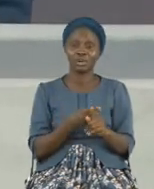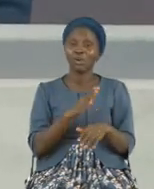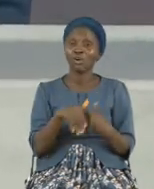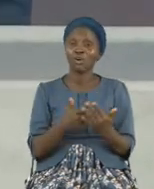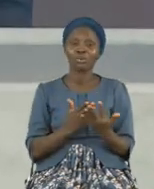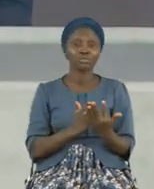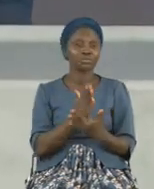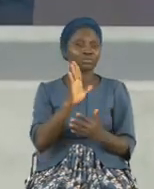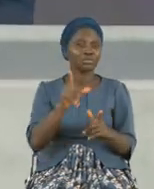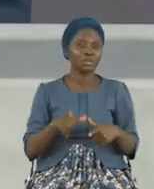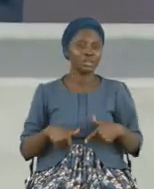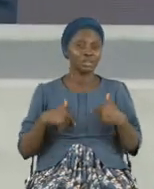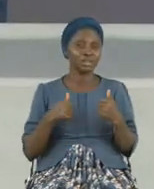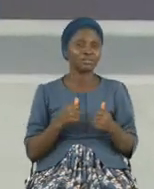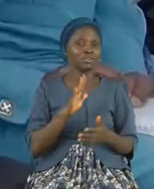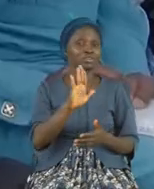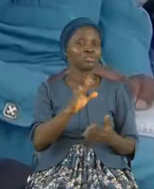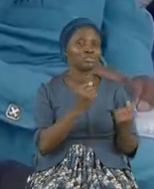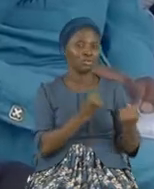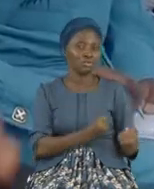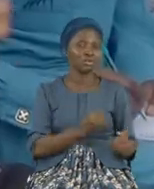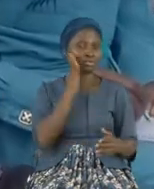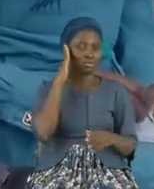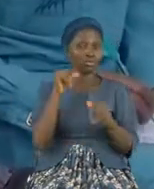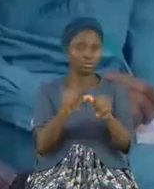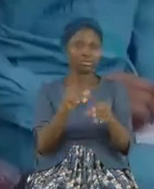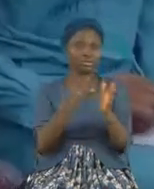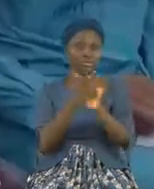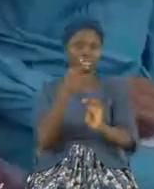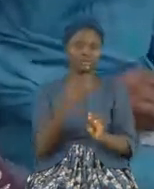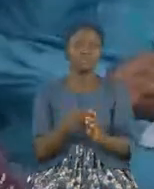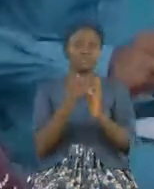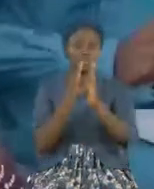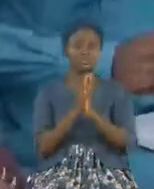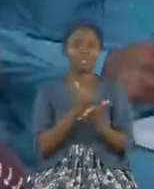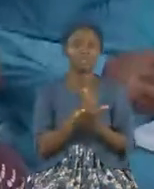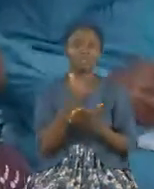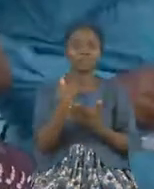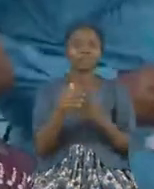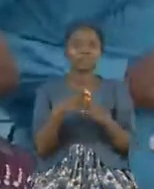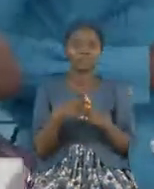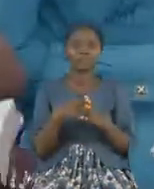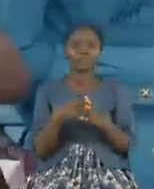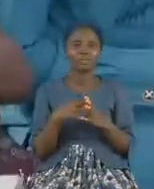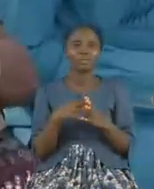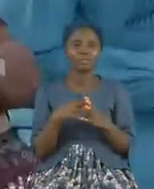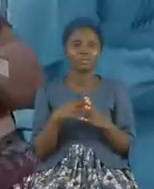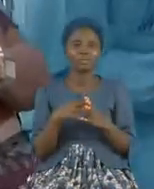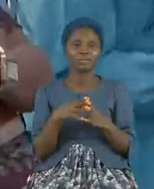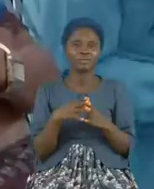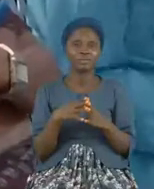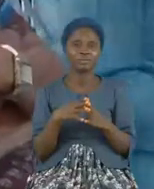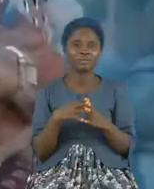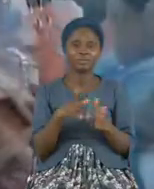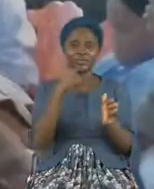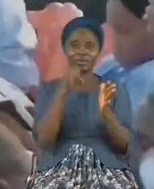life, your courage will continue. They say in the world, the higher you